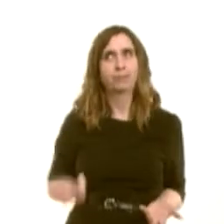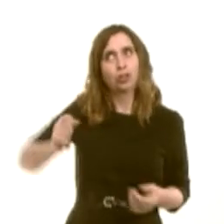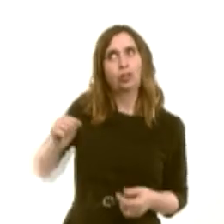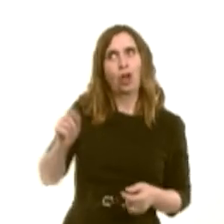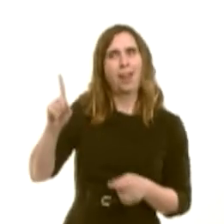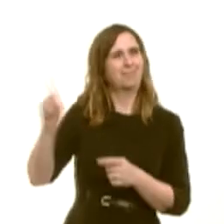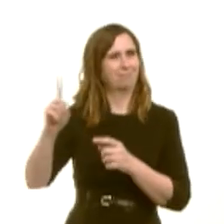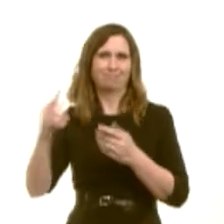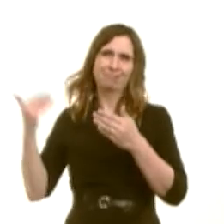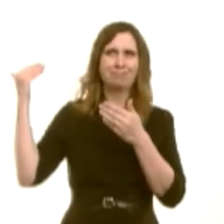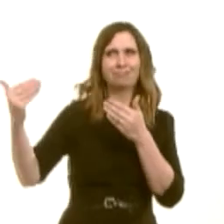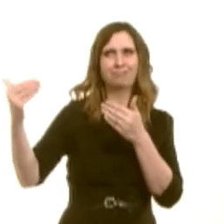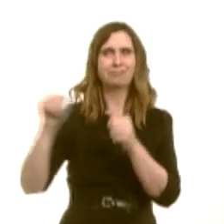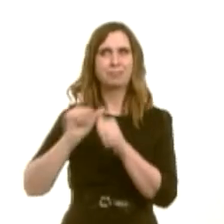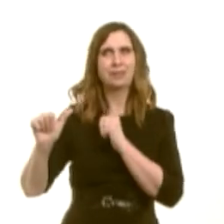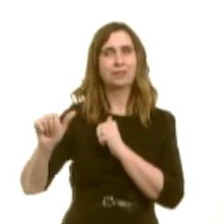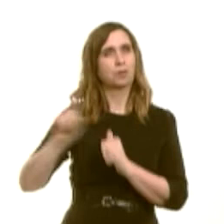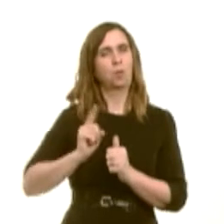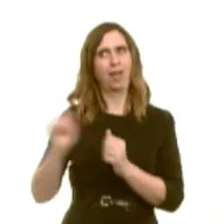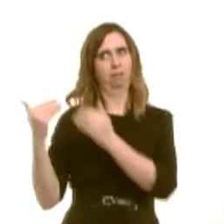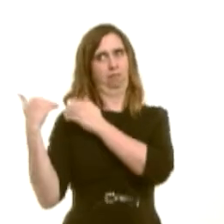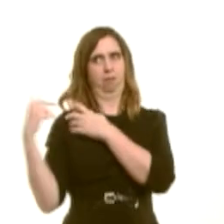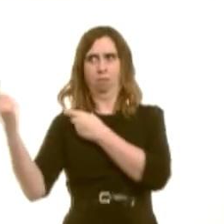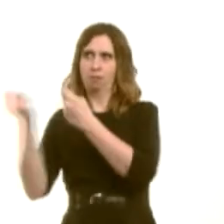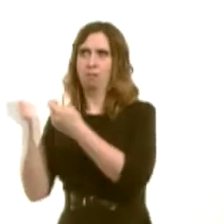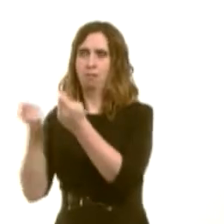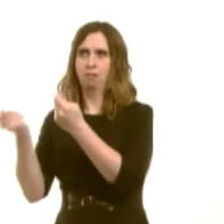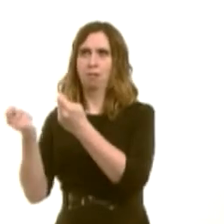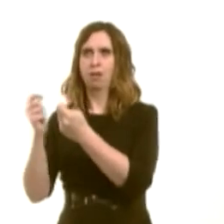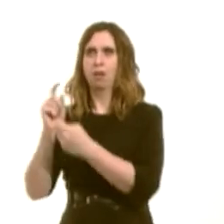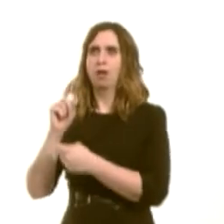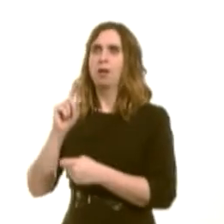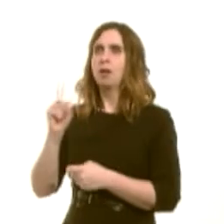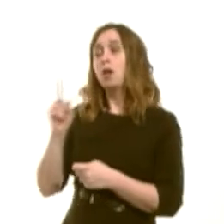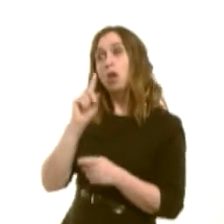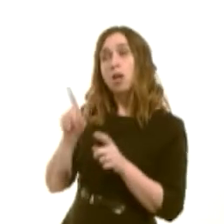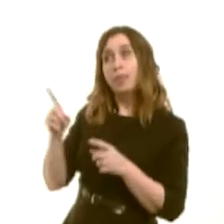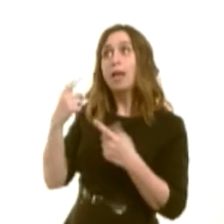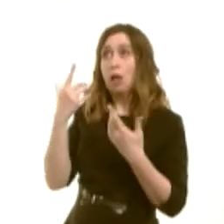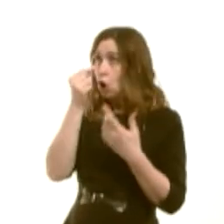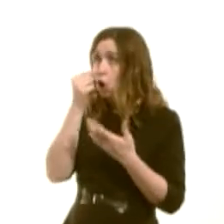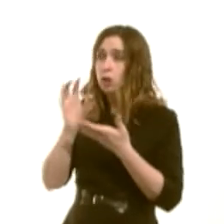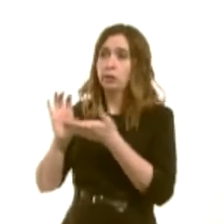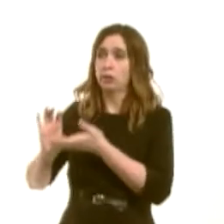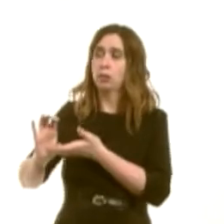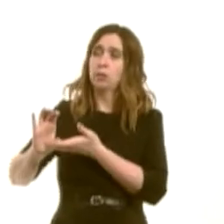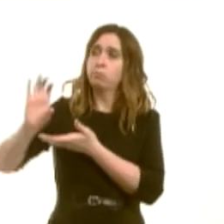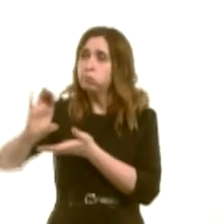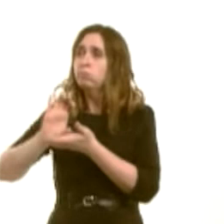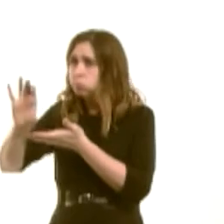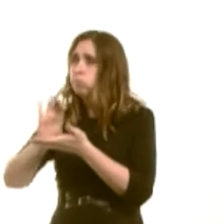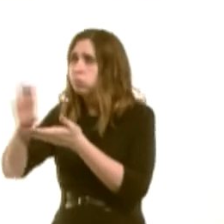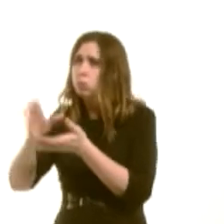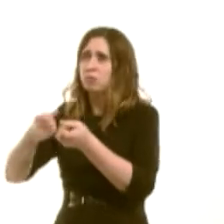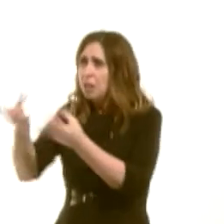have done better than we have, despite the fact their circumstances are less promising, because there's been more money. They've been able to put more money on the table. They've been permitted to